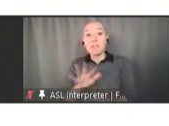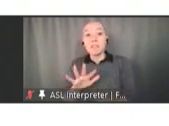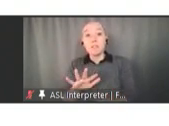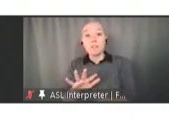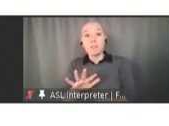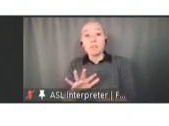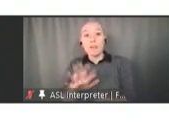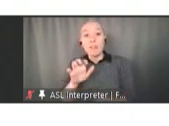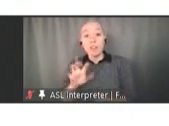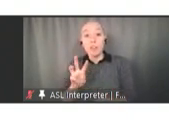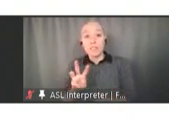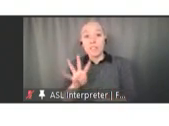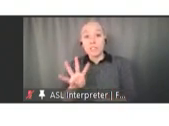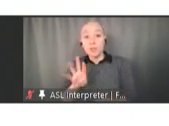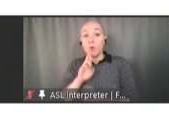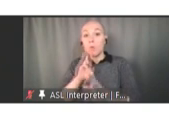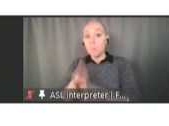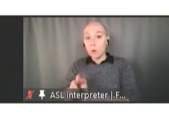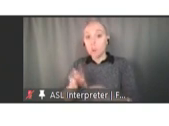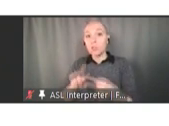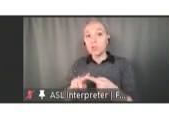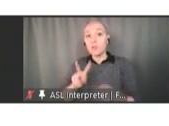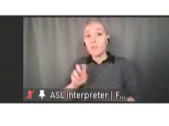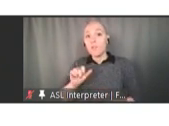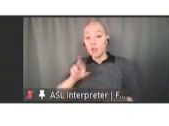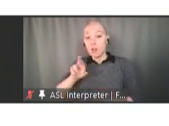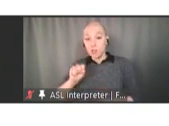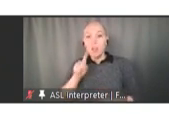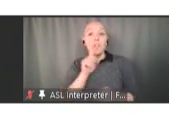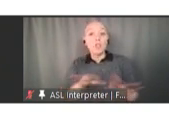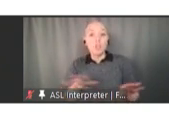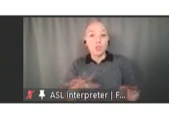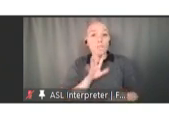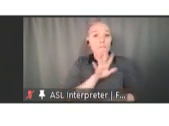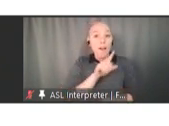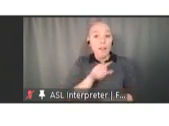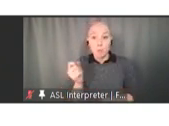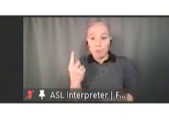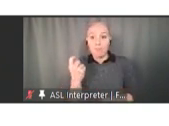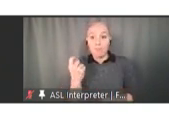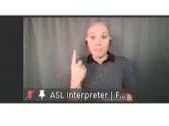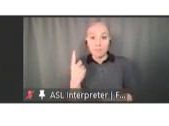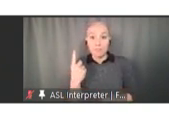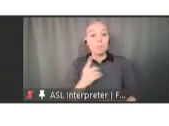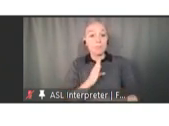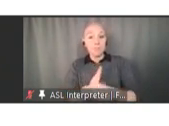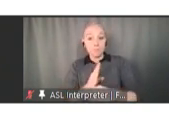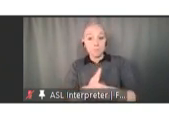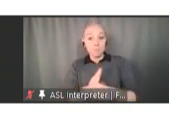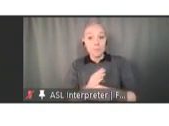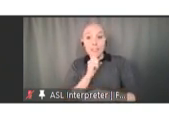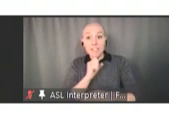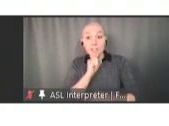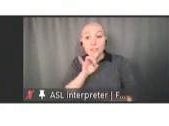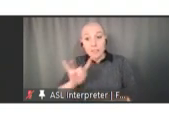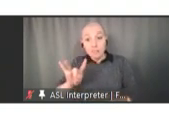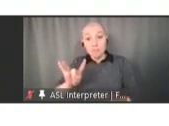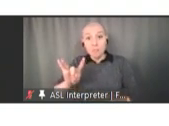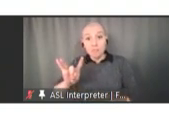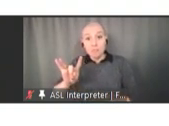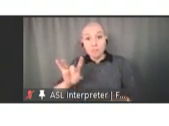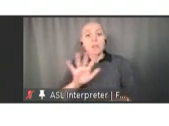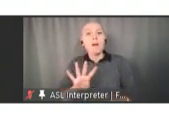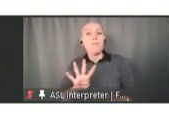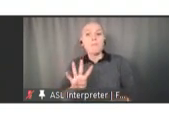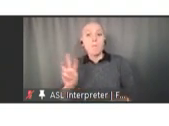6,564 reports of VAERS among children ages 5 to 11 years. The median age was 8 years, and 46% of reports